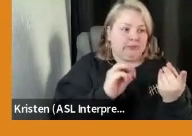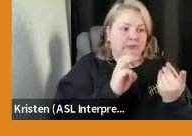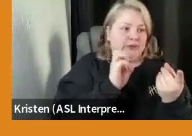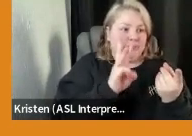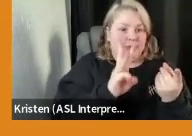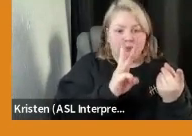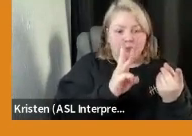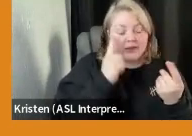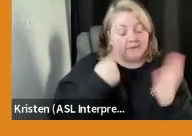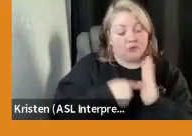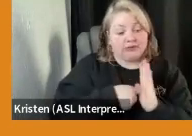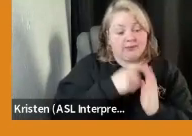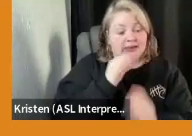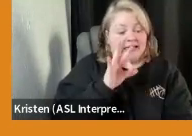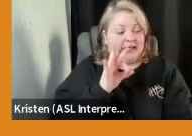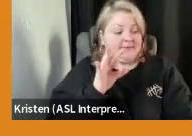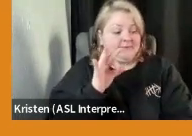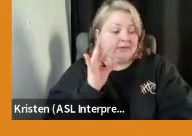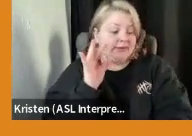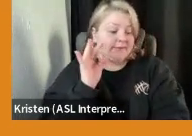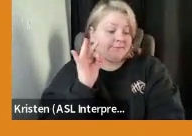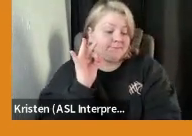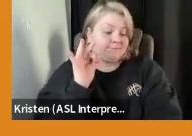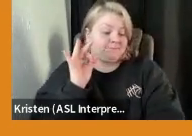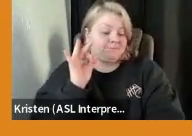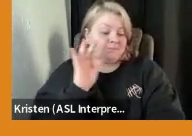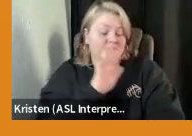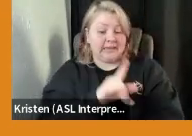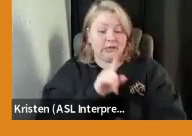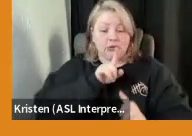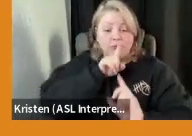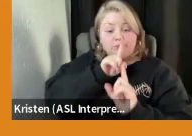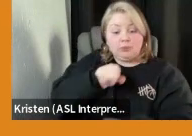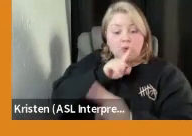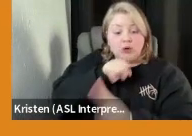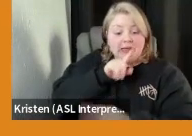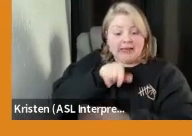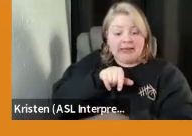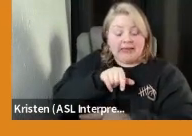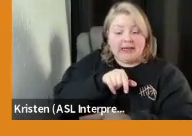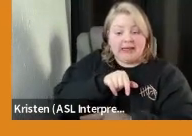determine, for example, that the reporting was